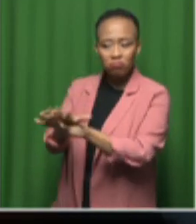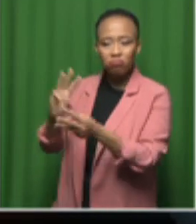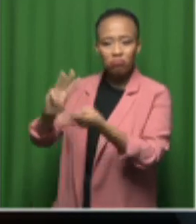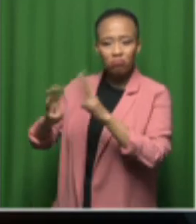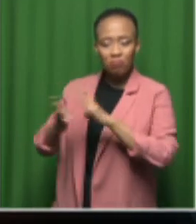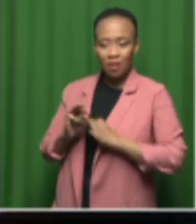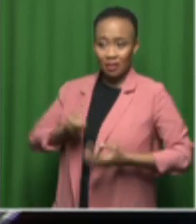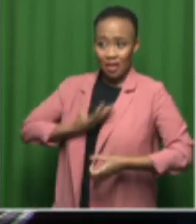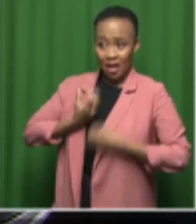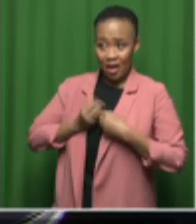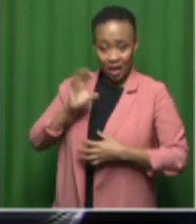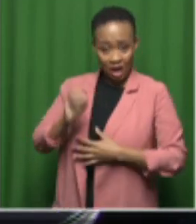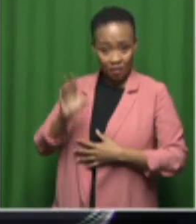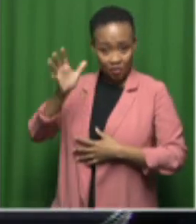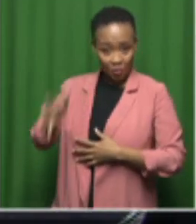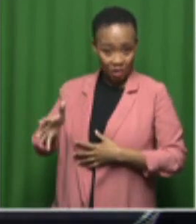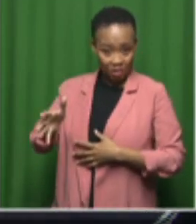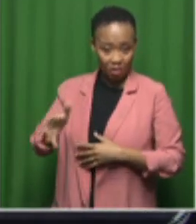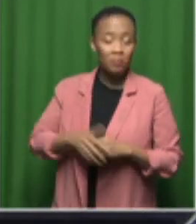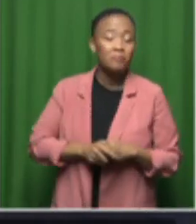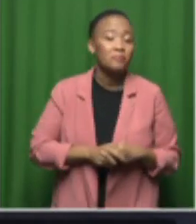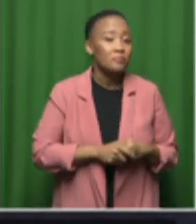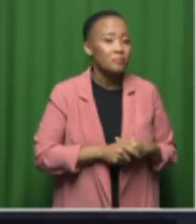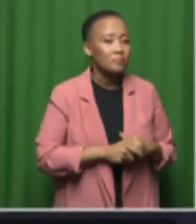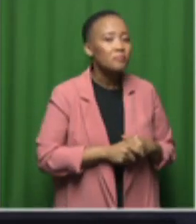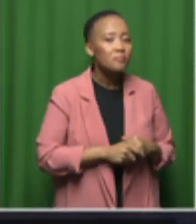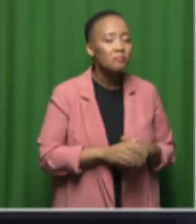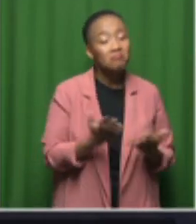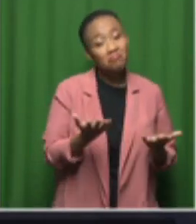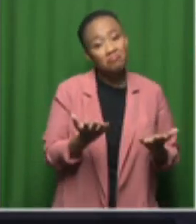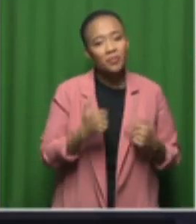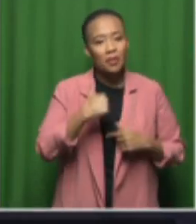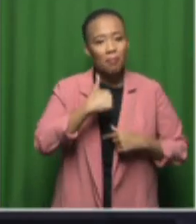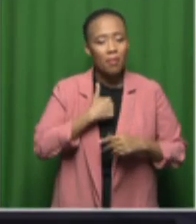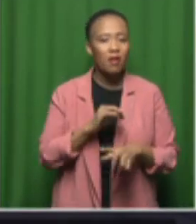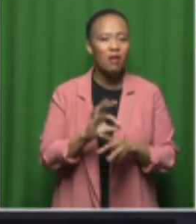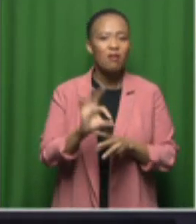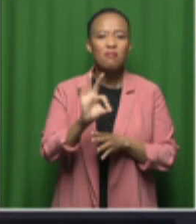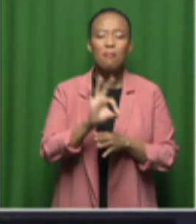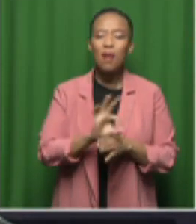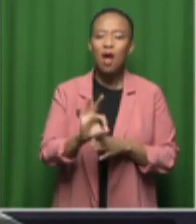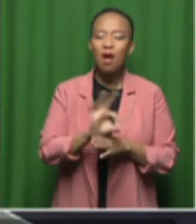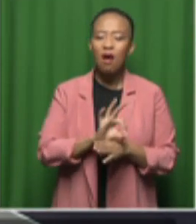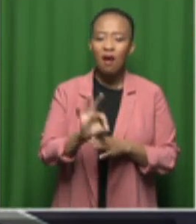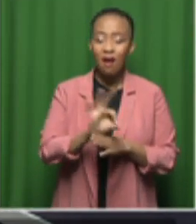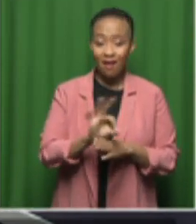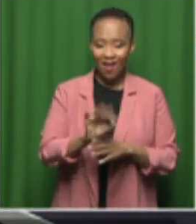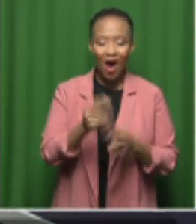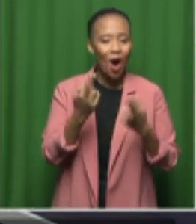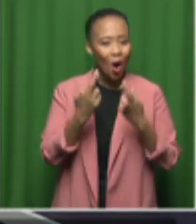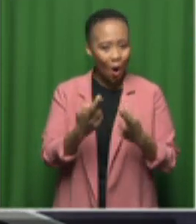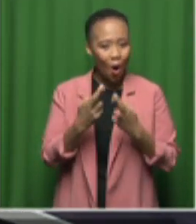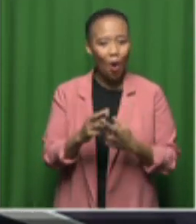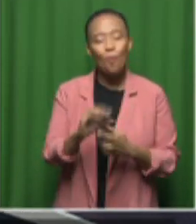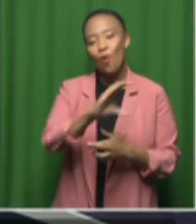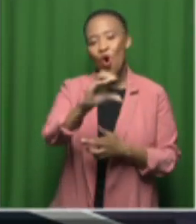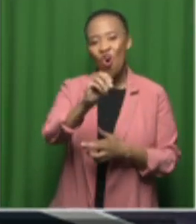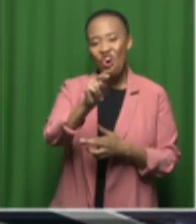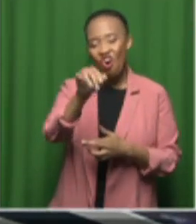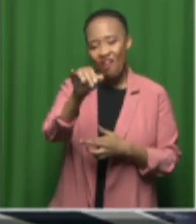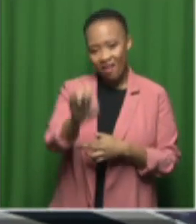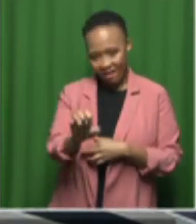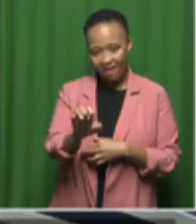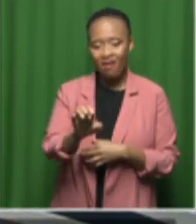similar fashion? I'm actually planning, I hope Mrs. Connie Ferguson is listening to this. I'm planning